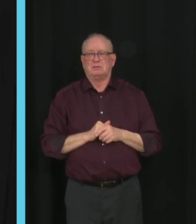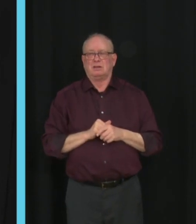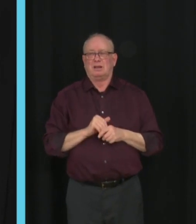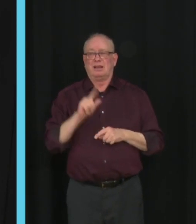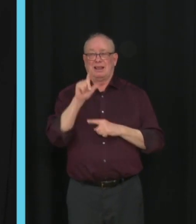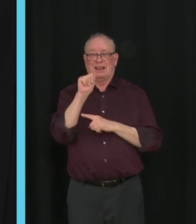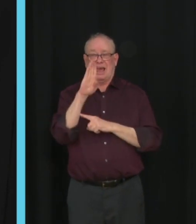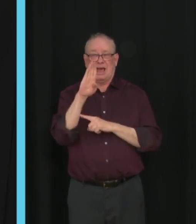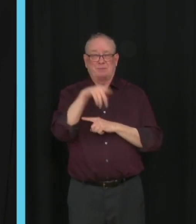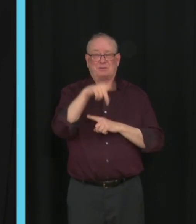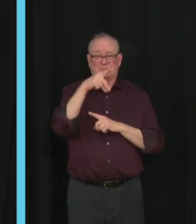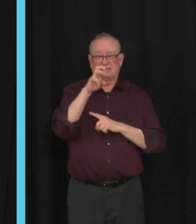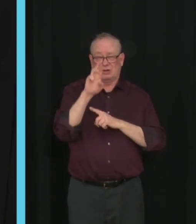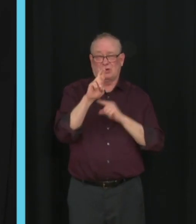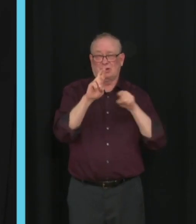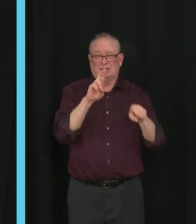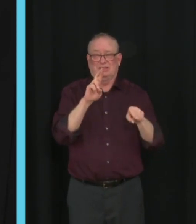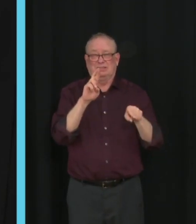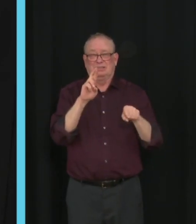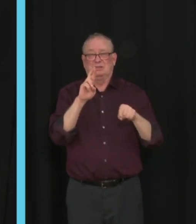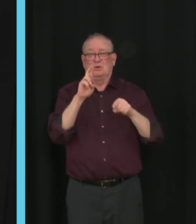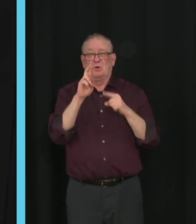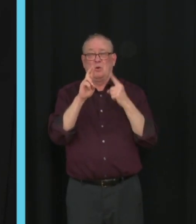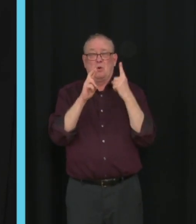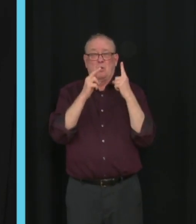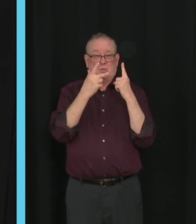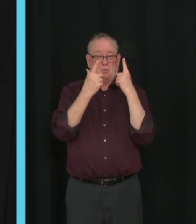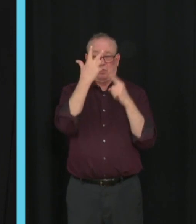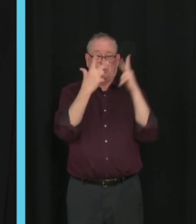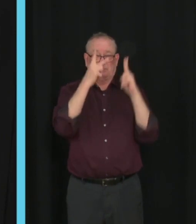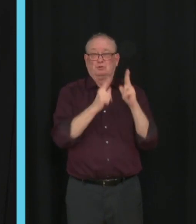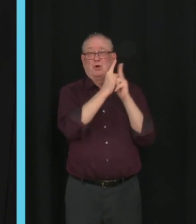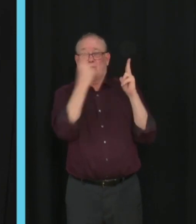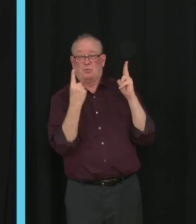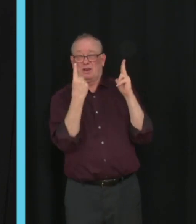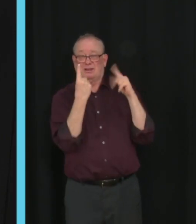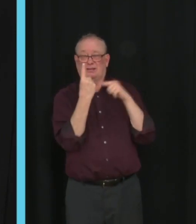in Edmonton and Calgary. If you're feeling unwell, it's quite likely because of the